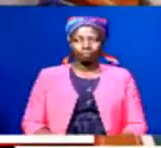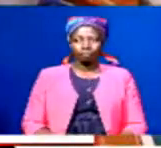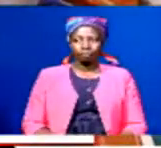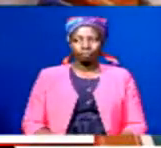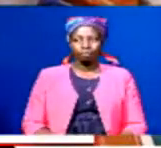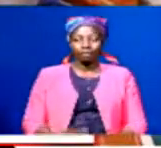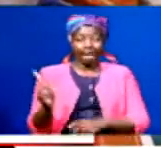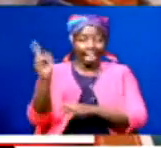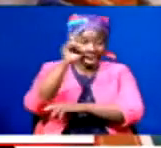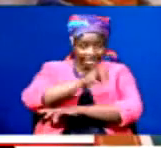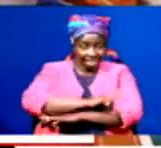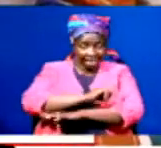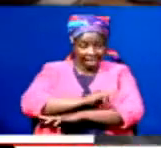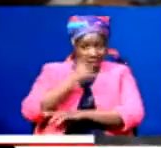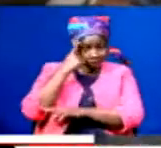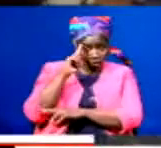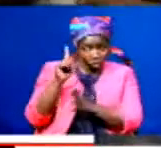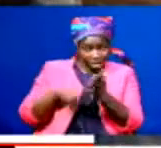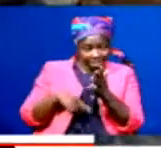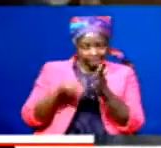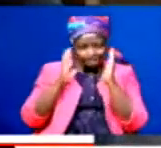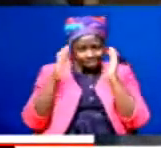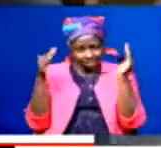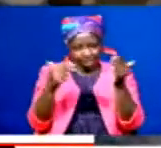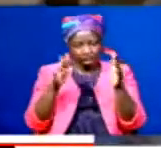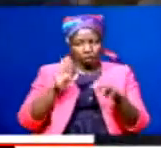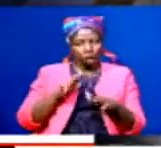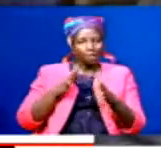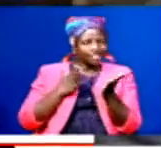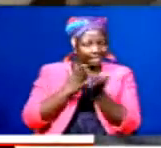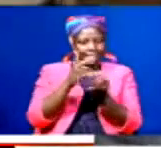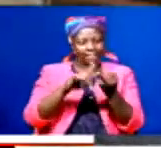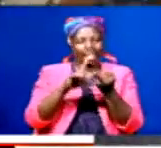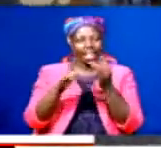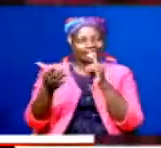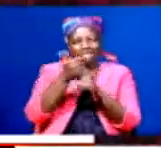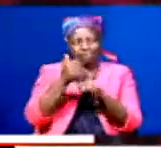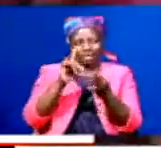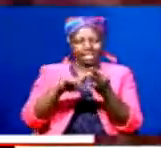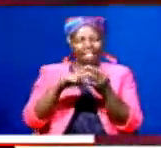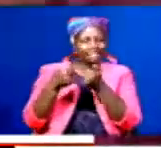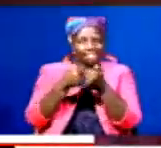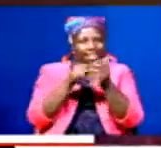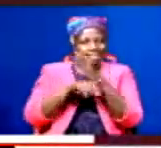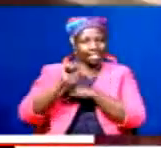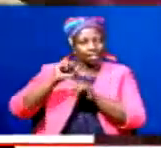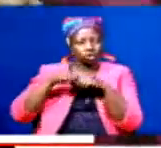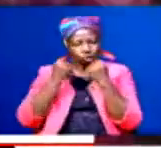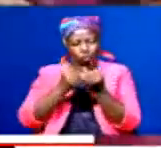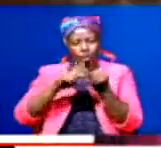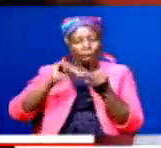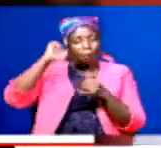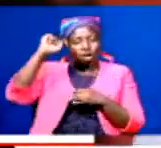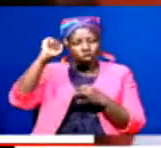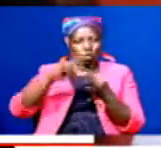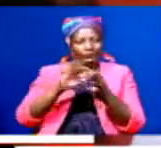A day set aside to focus on women's rights, achievements and challenges in the social, political, cultural and